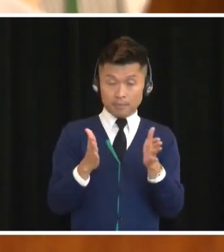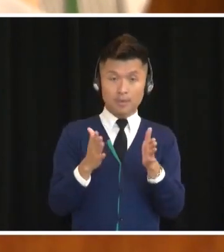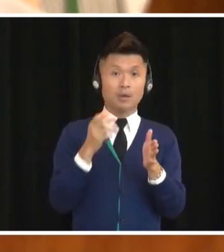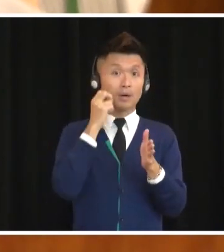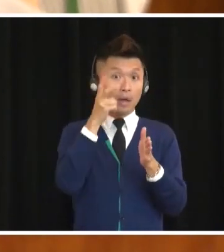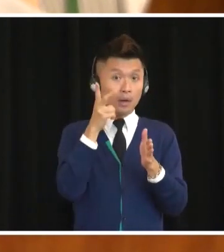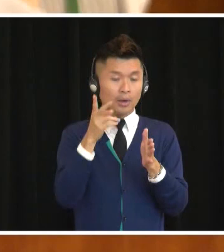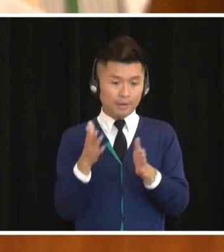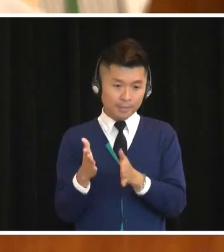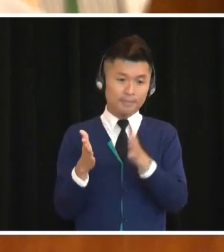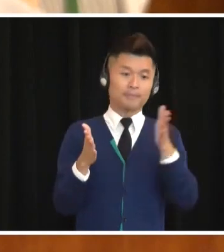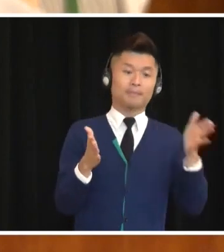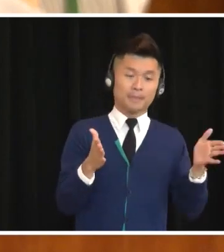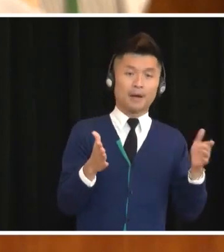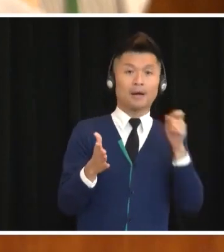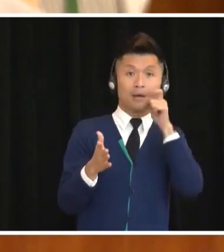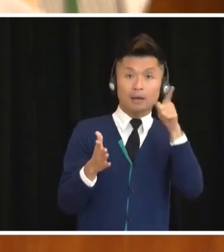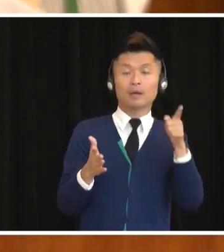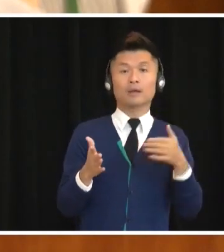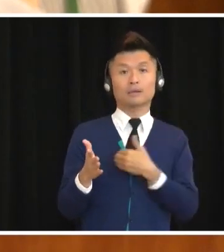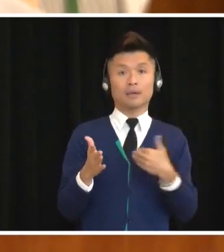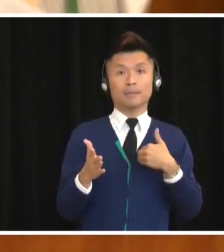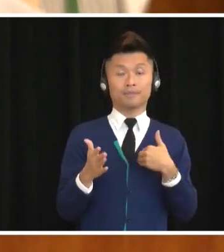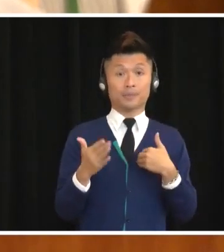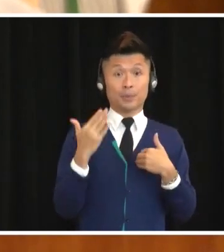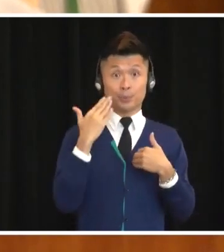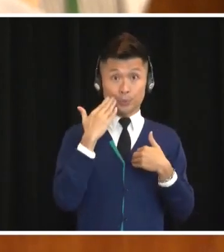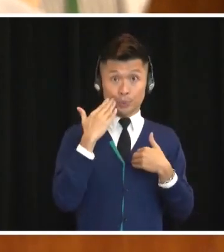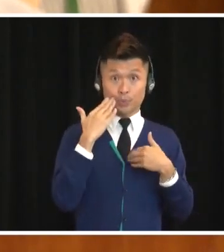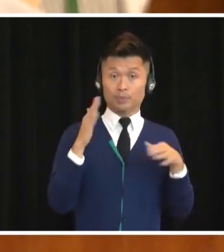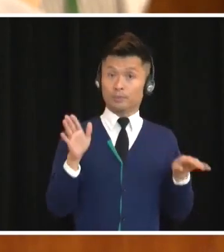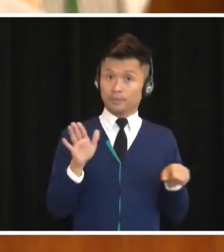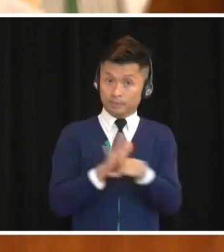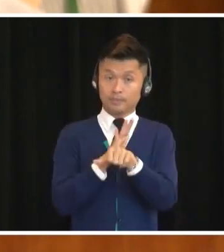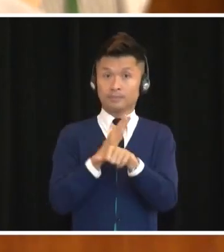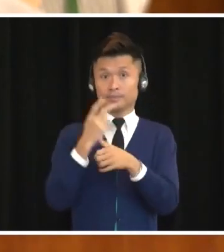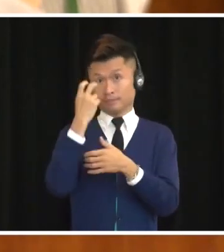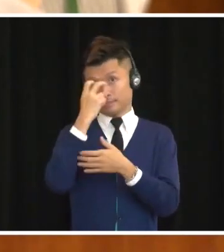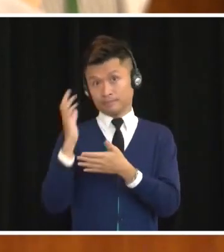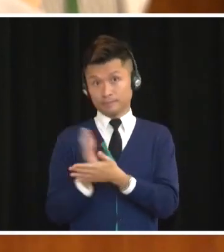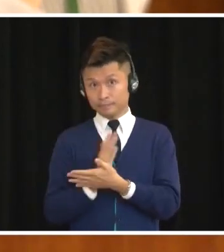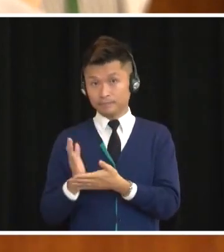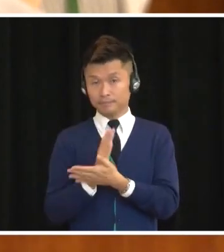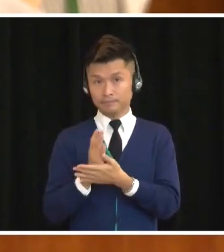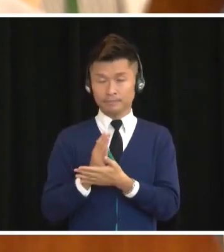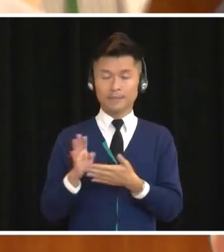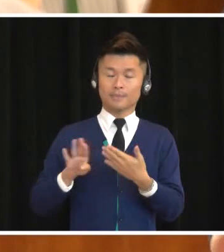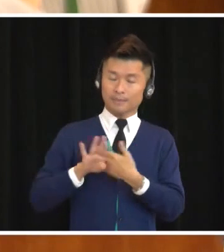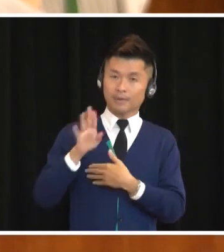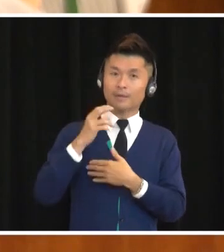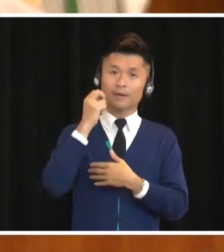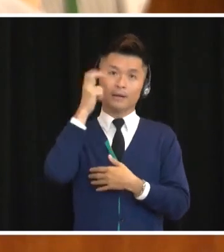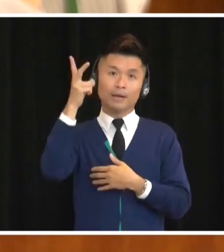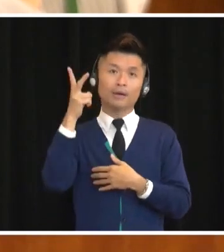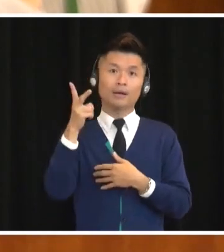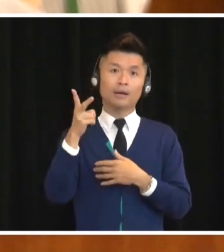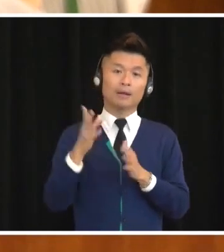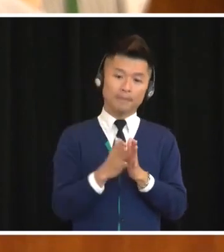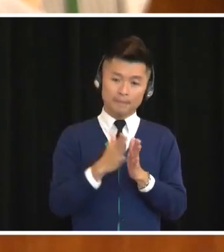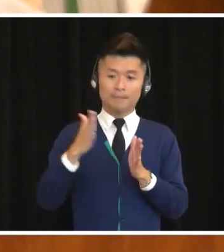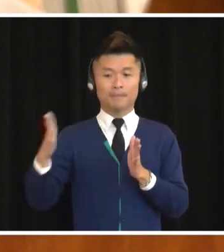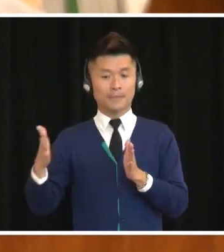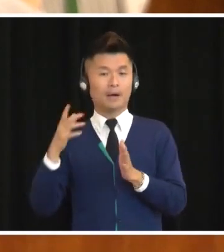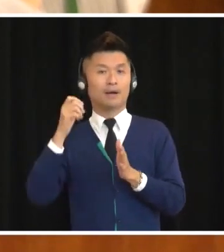during investigation, but it may be extended for another month. During trial, it's another 2 months